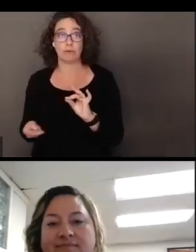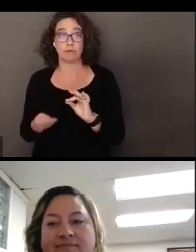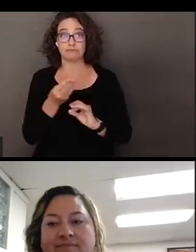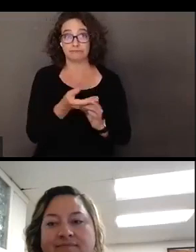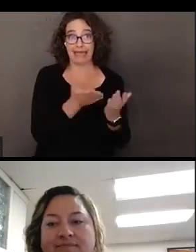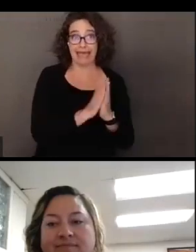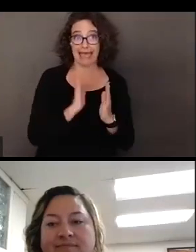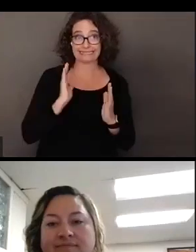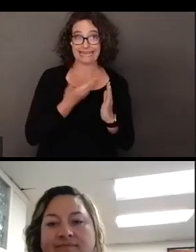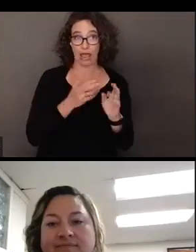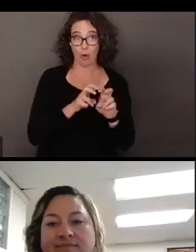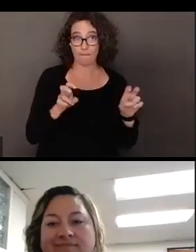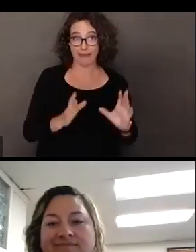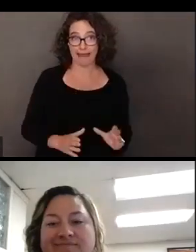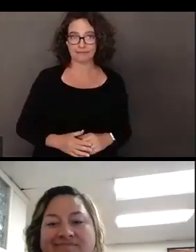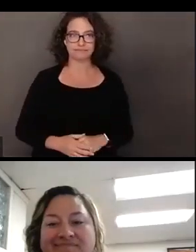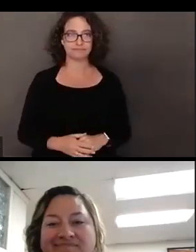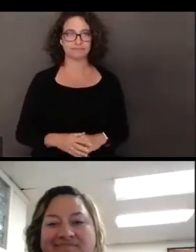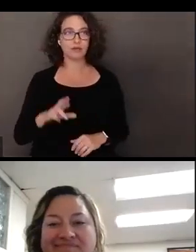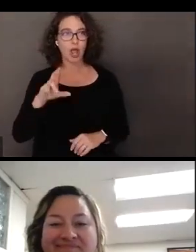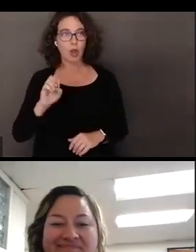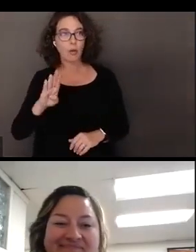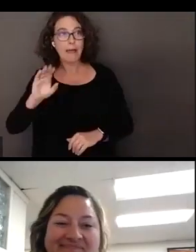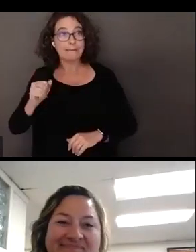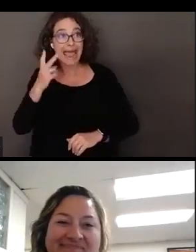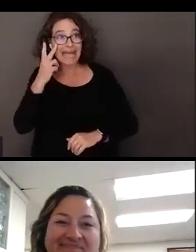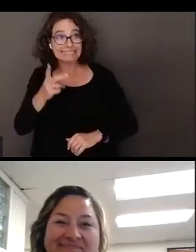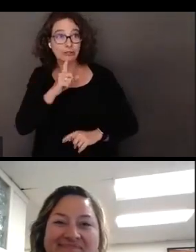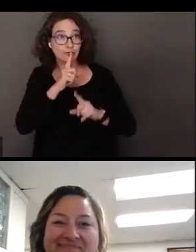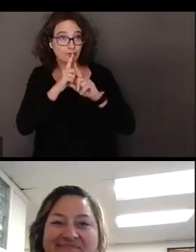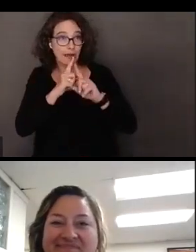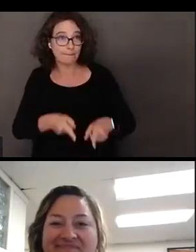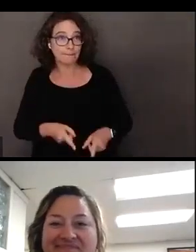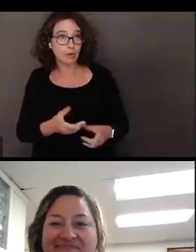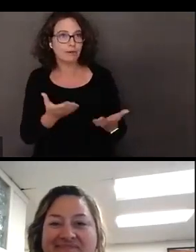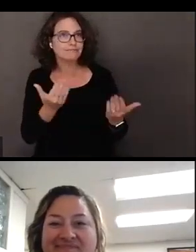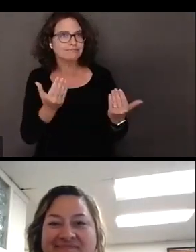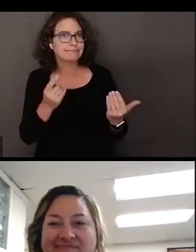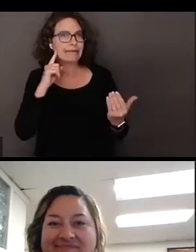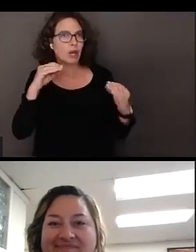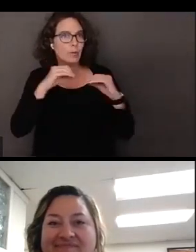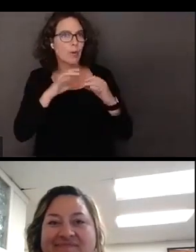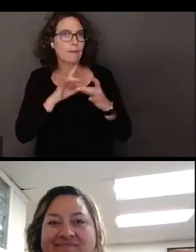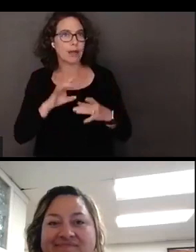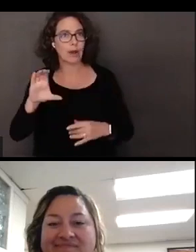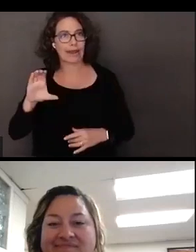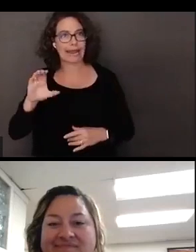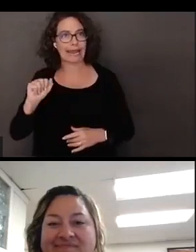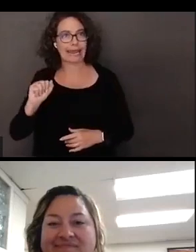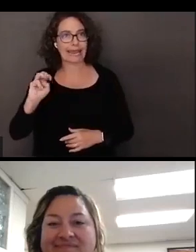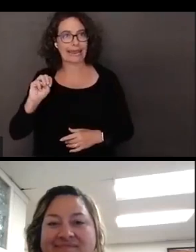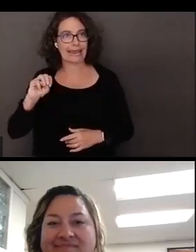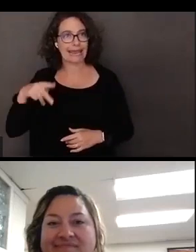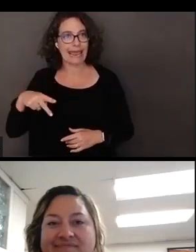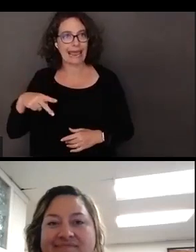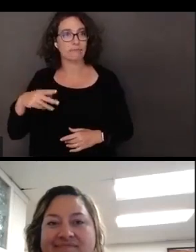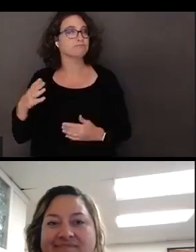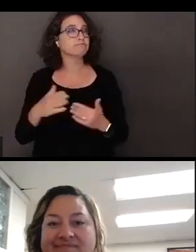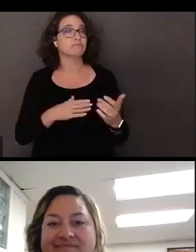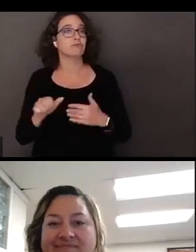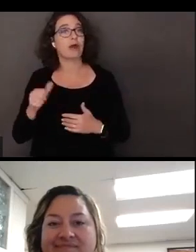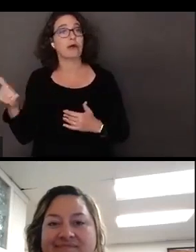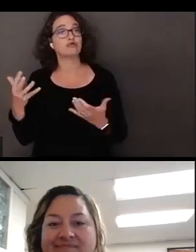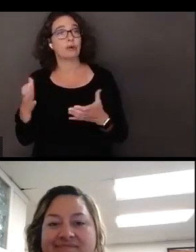participants. Rebecca, I see that you have unmuted. I'd love to hear more from you about CAMP and anything else that you'd like to share with us as far as